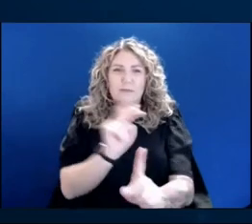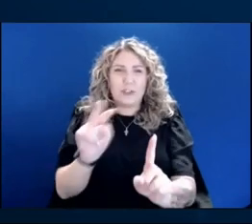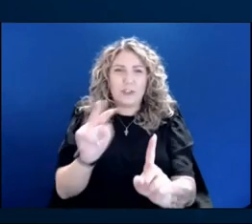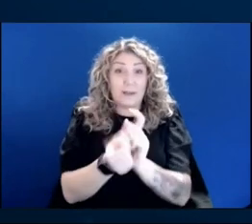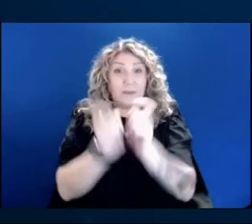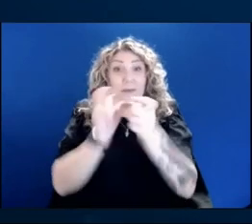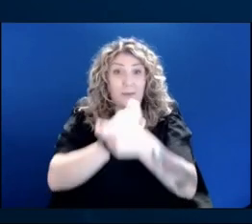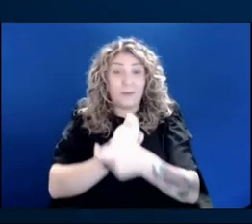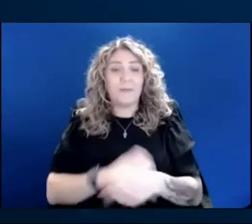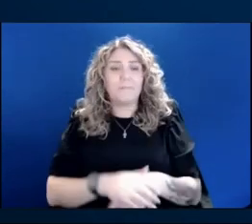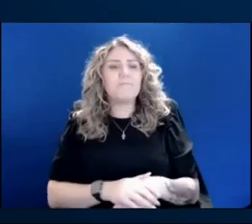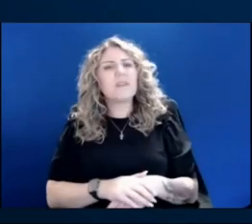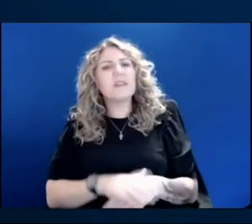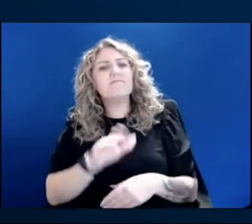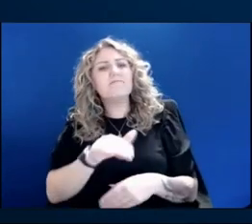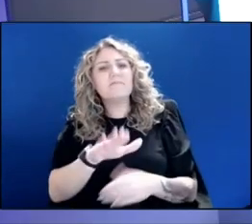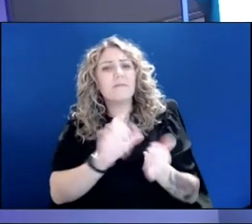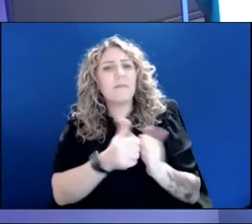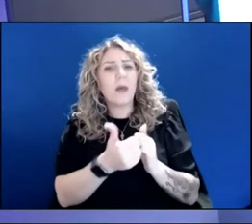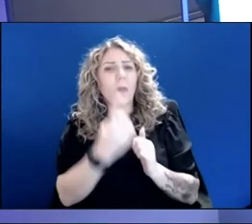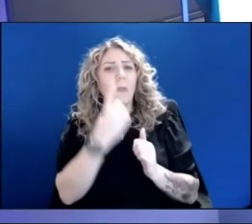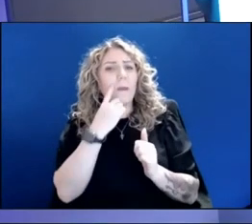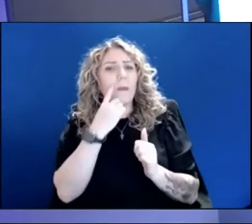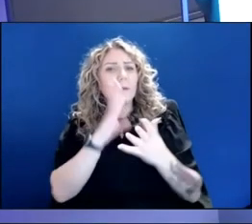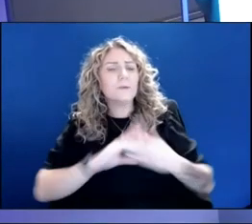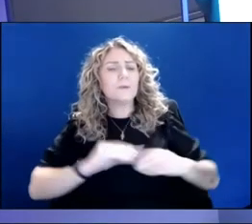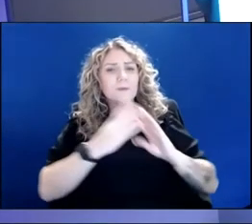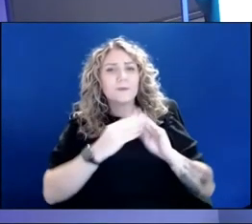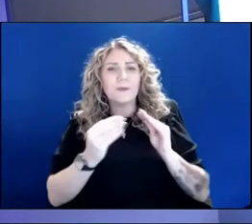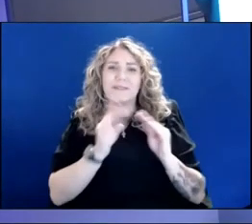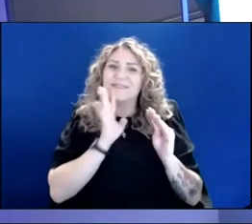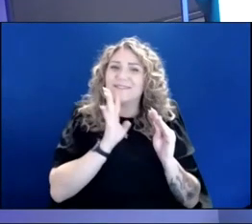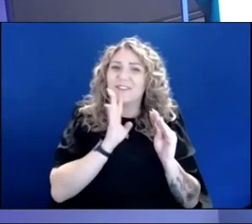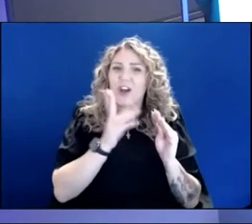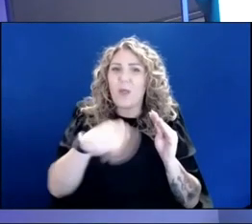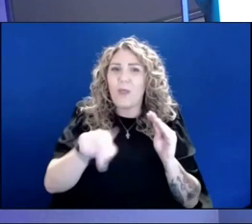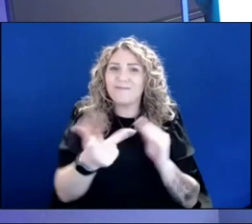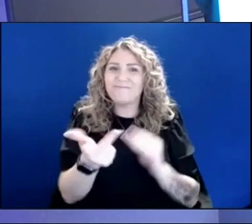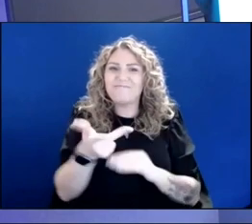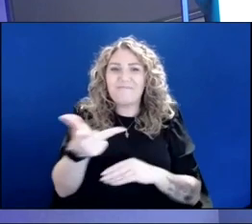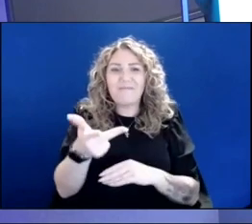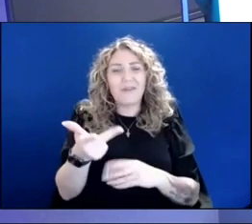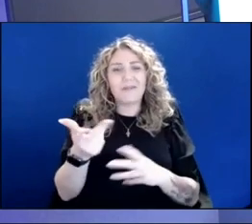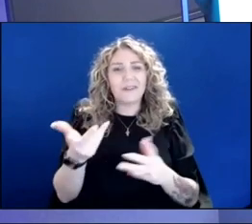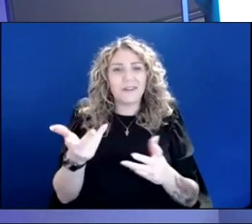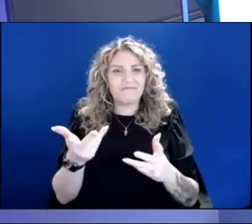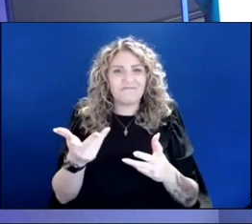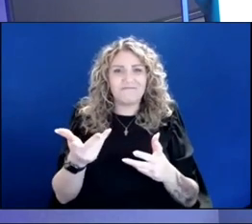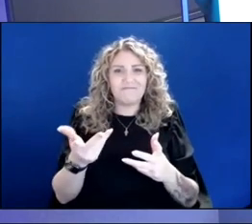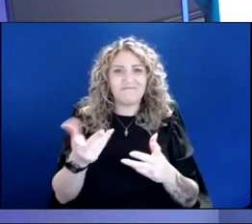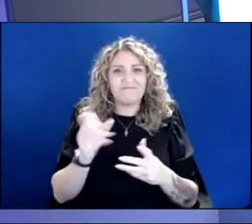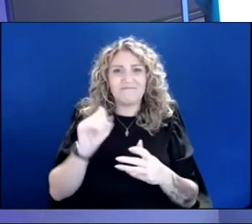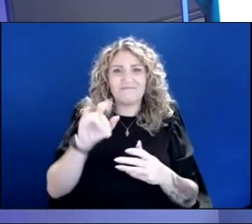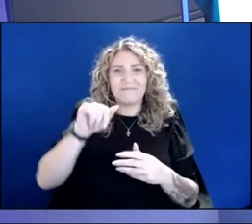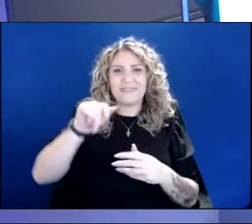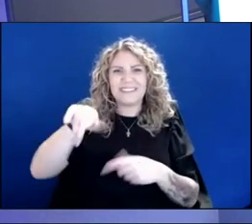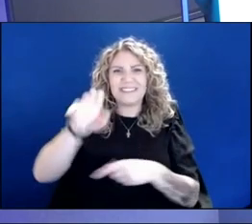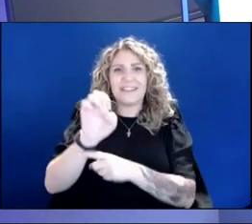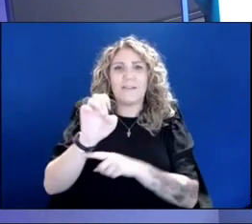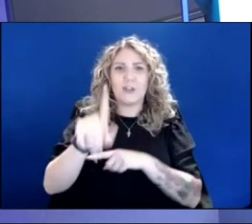you think stories like this, you know, just us talking to these three people, Stephanie climbing up a mountain, how does that really